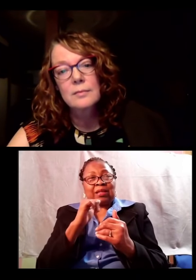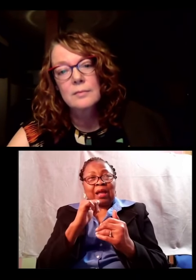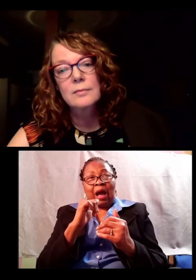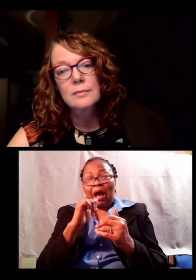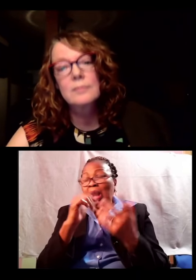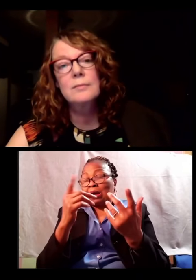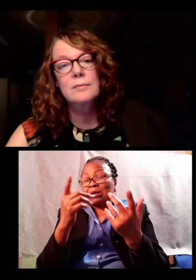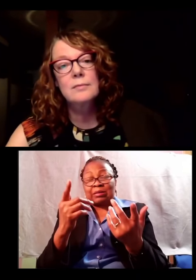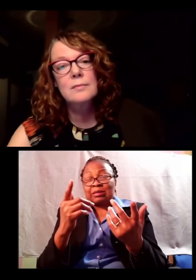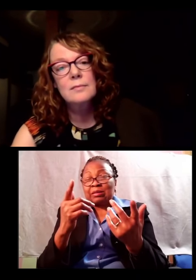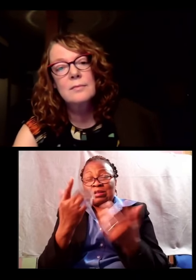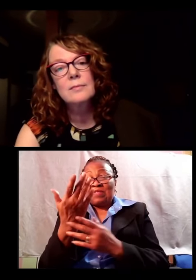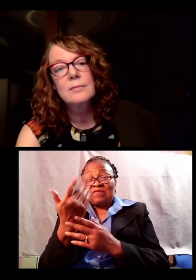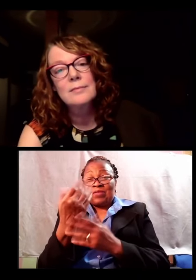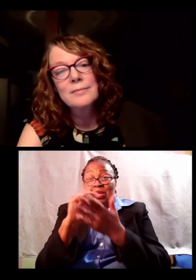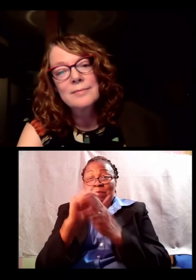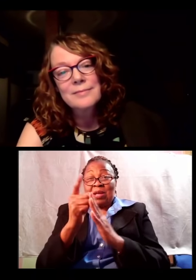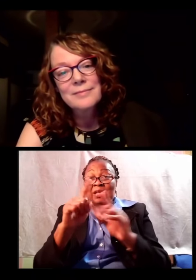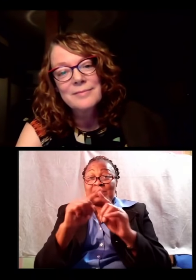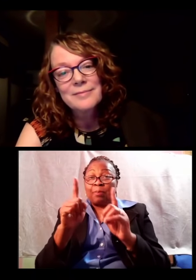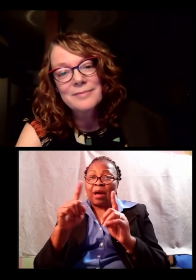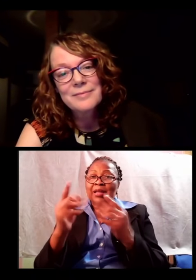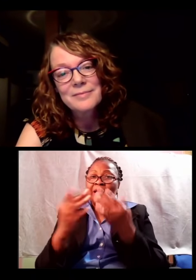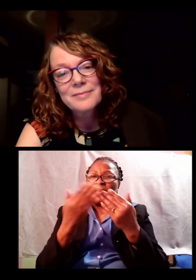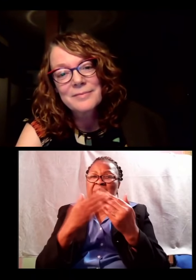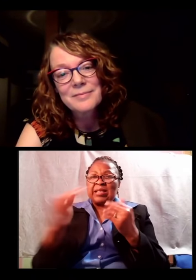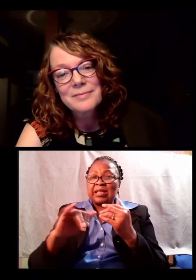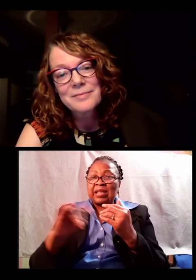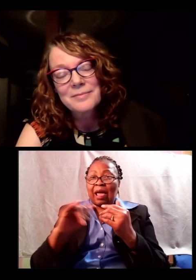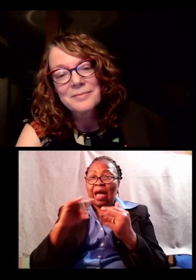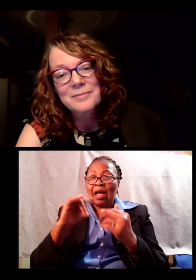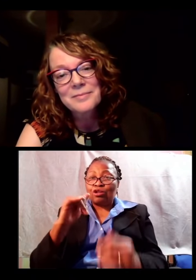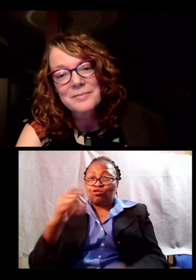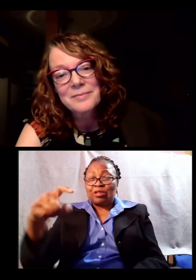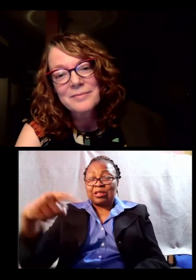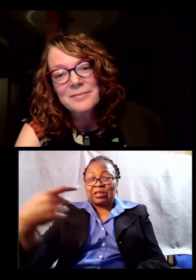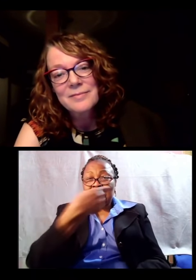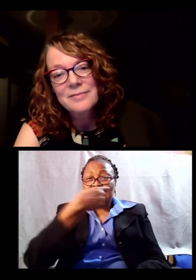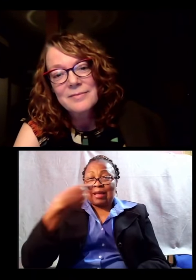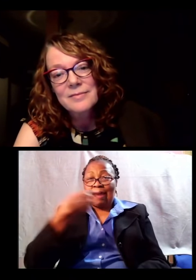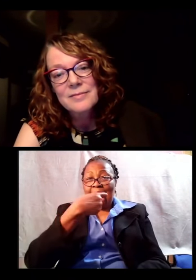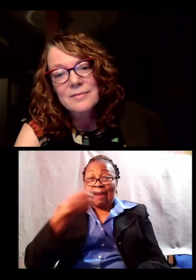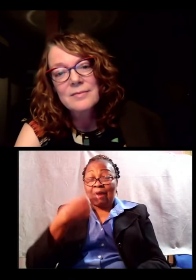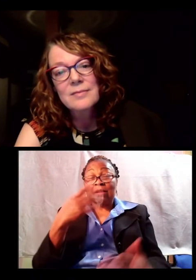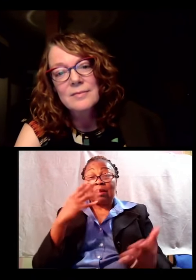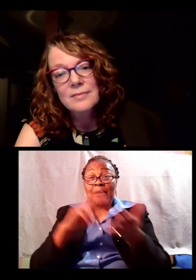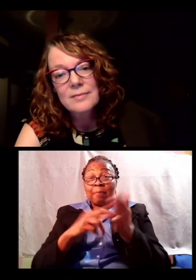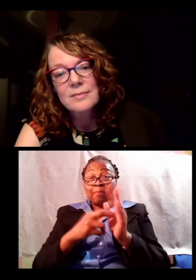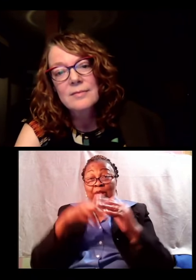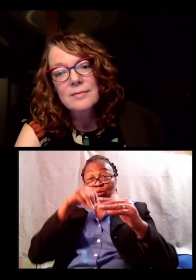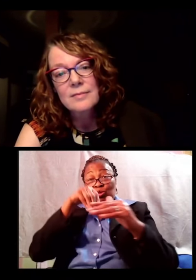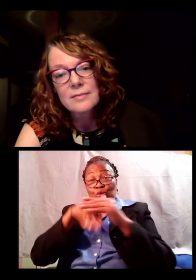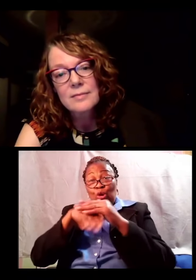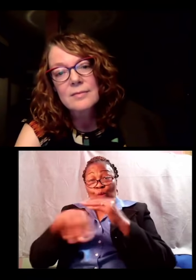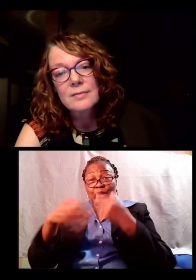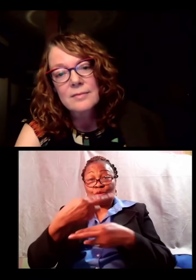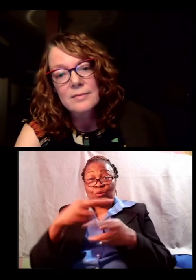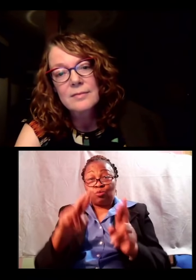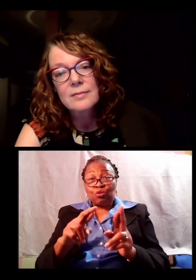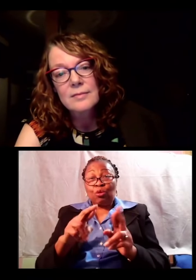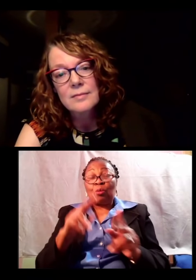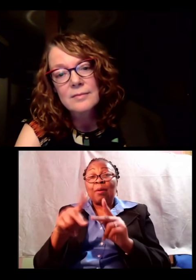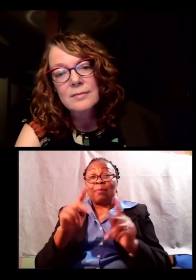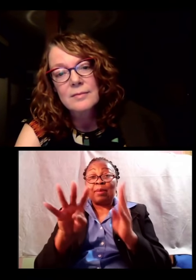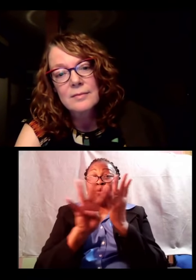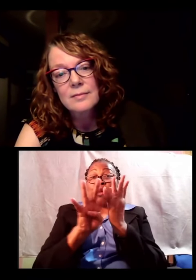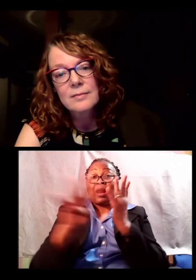ticket. Yes, no. And that means that if we go into a room for events with a lot of other people, they will have been scanned too,